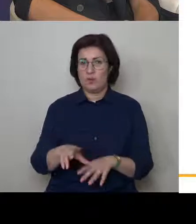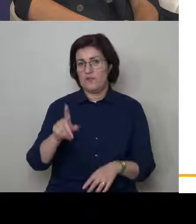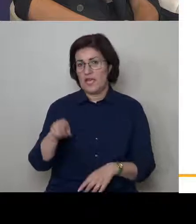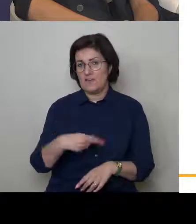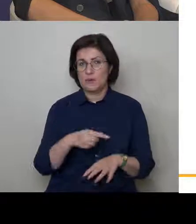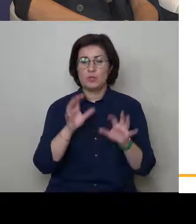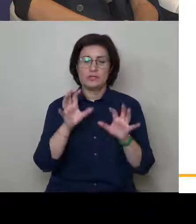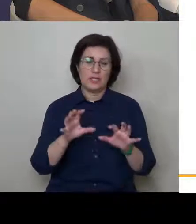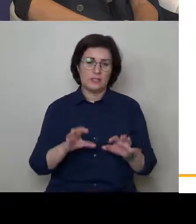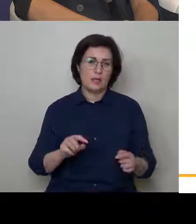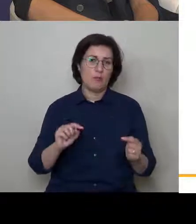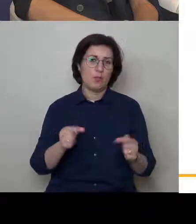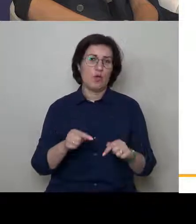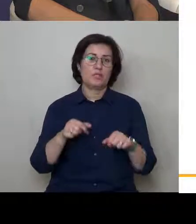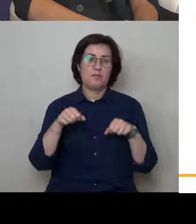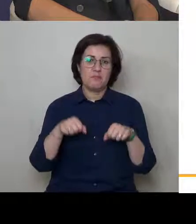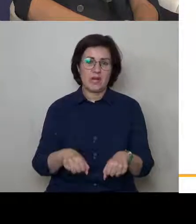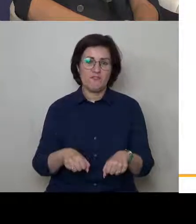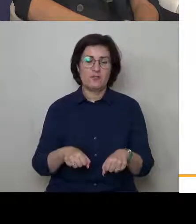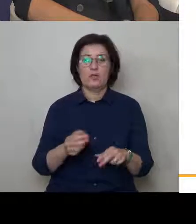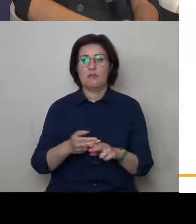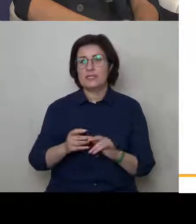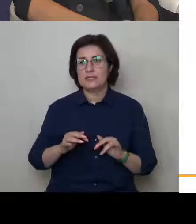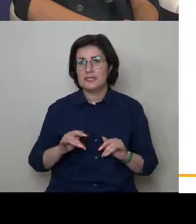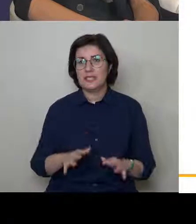complaint is not